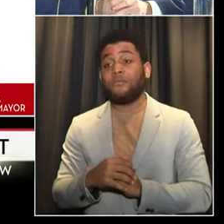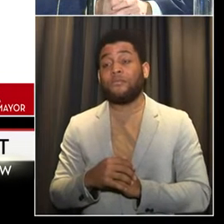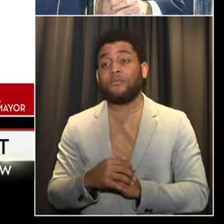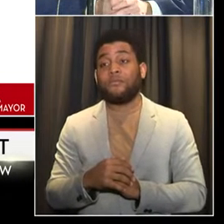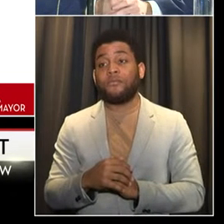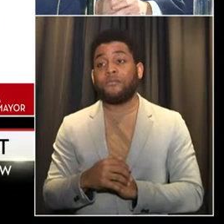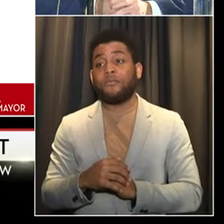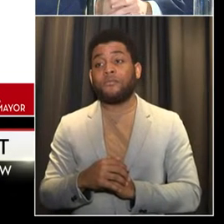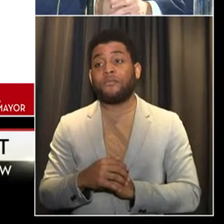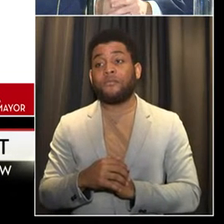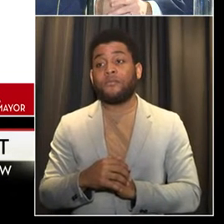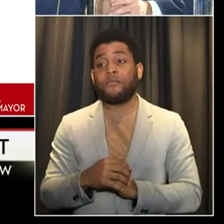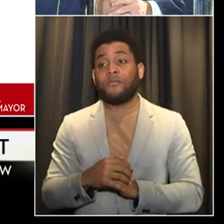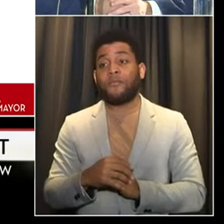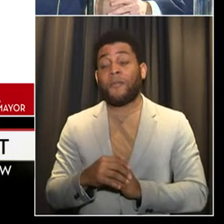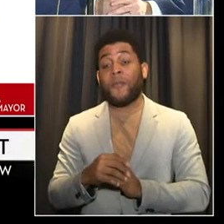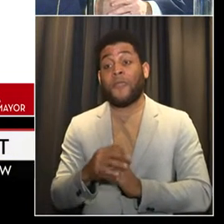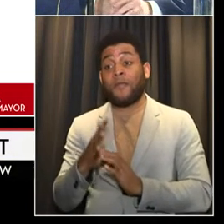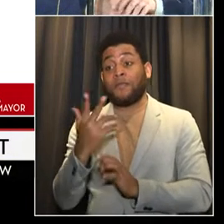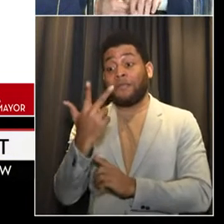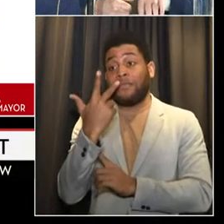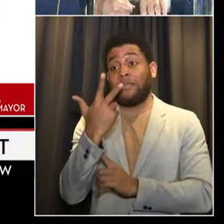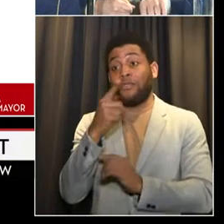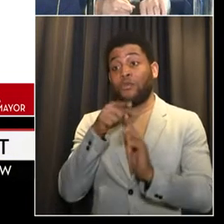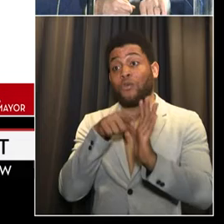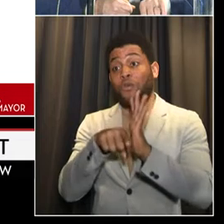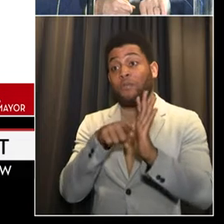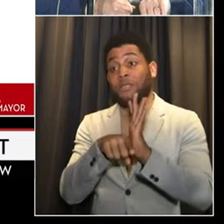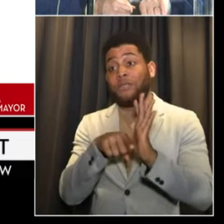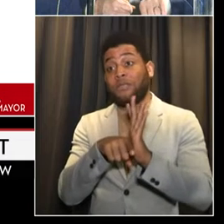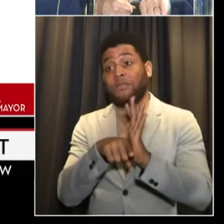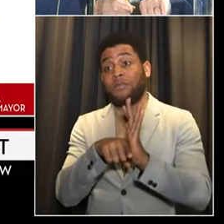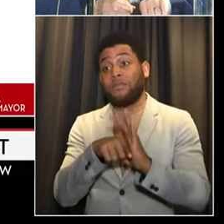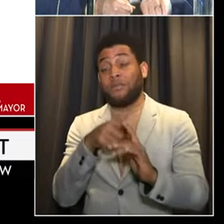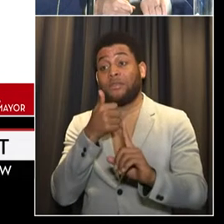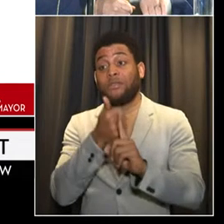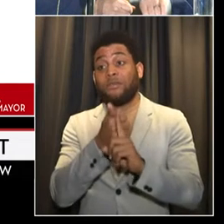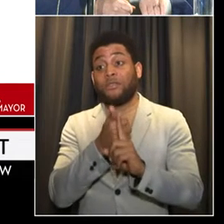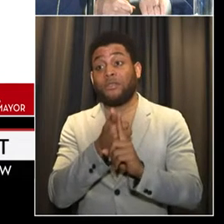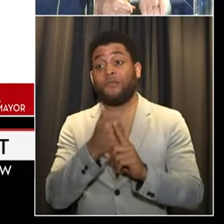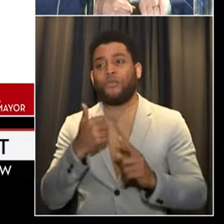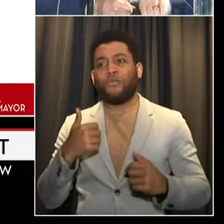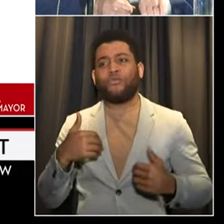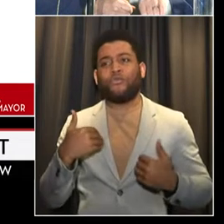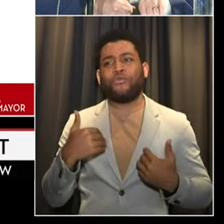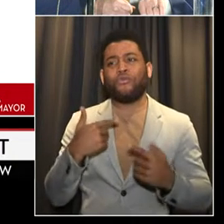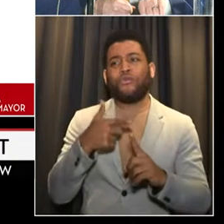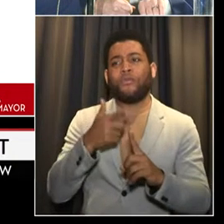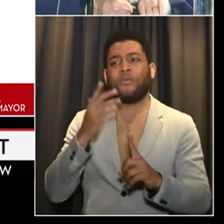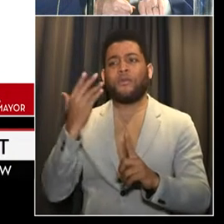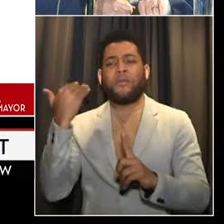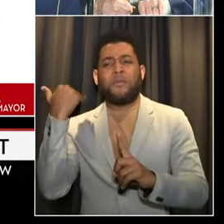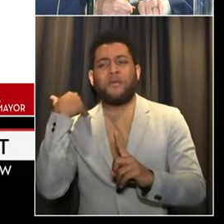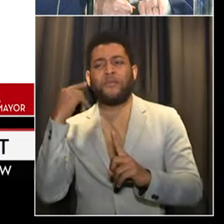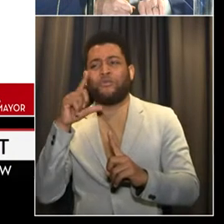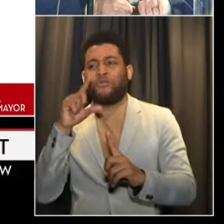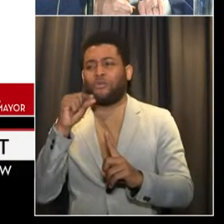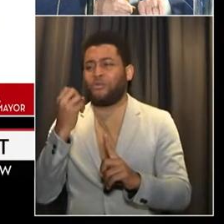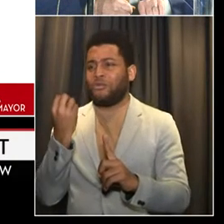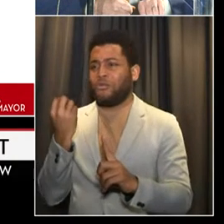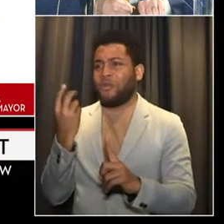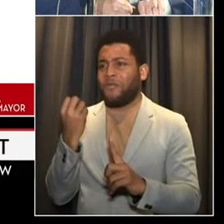3 homicides victims that were juveniles in 2012, so a profound increase. The change that we've